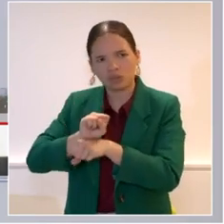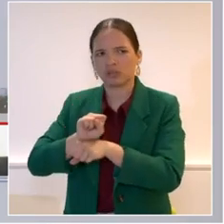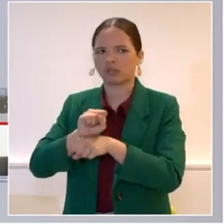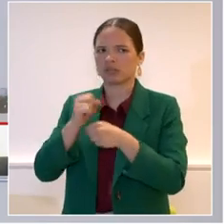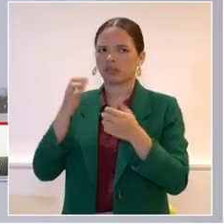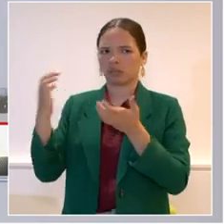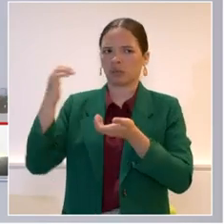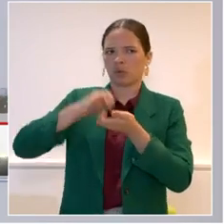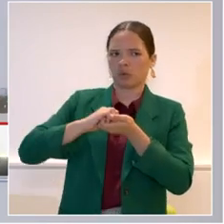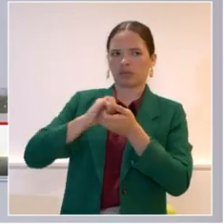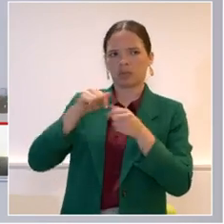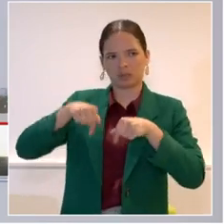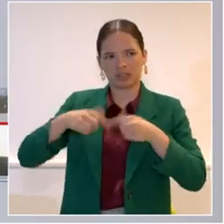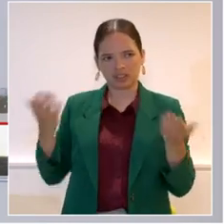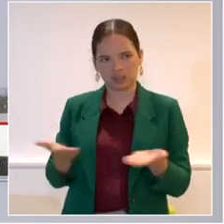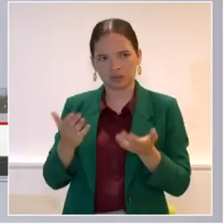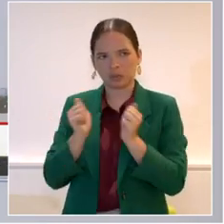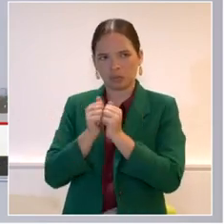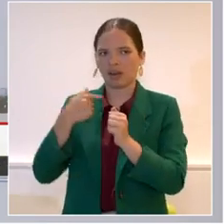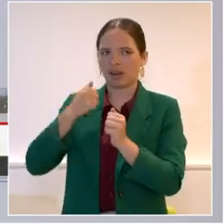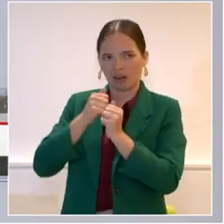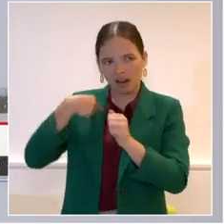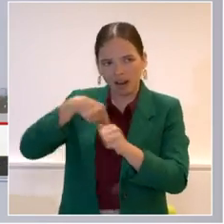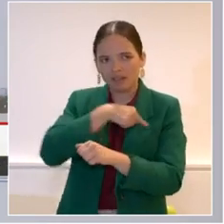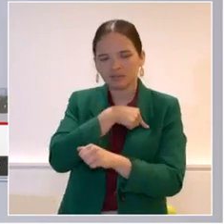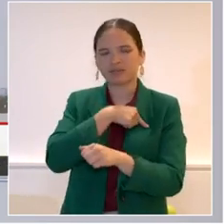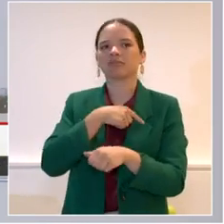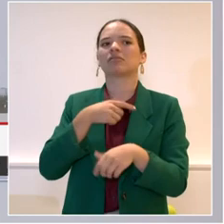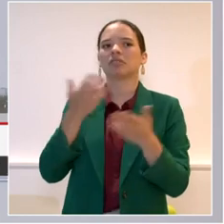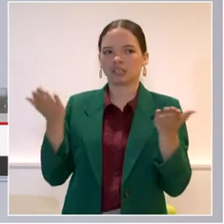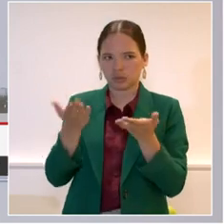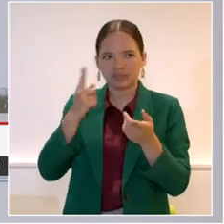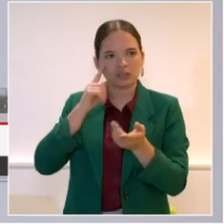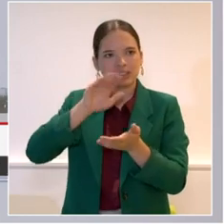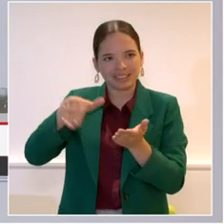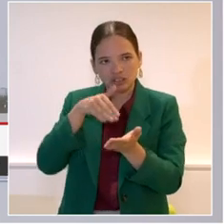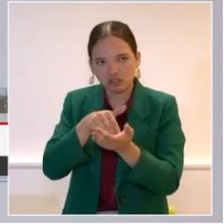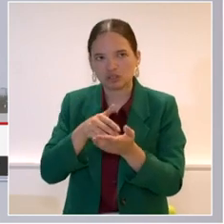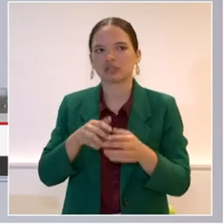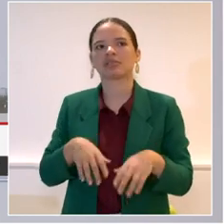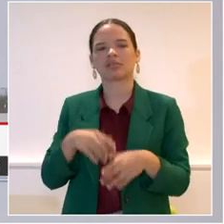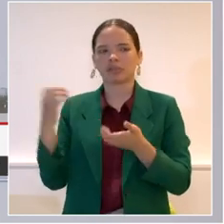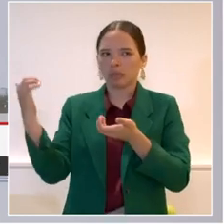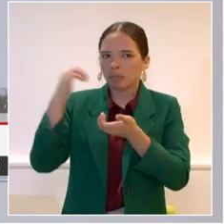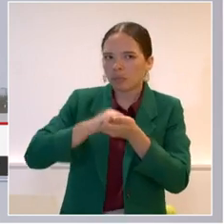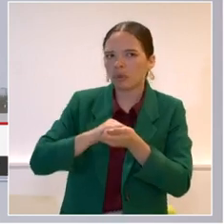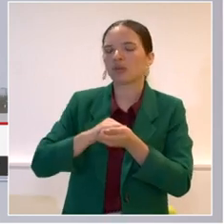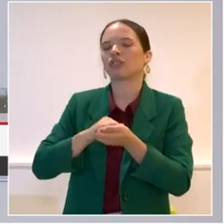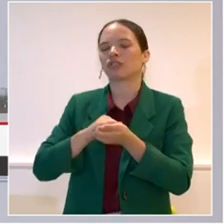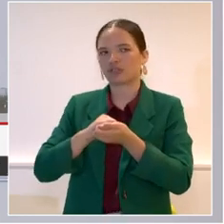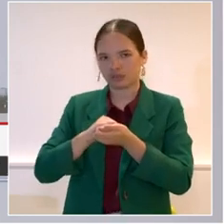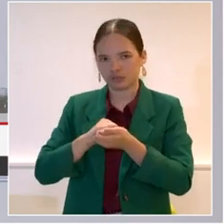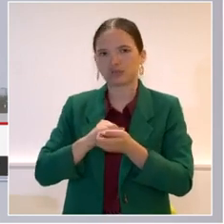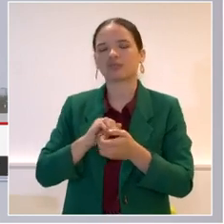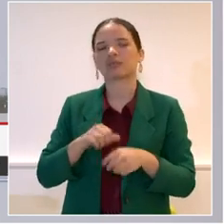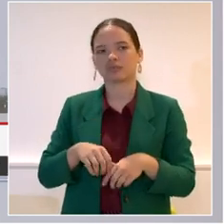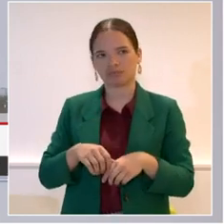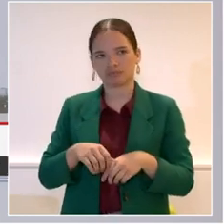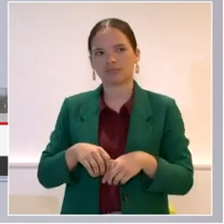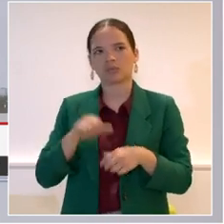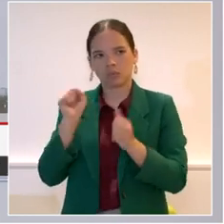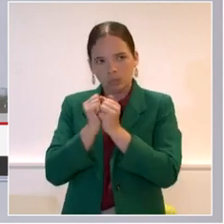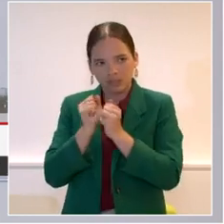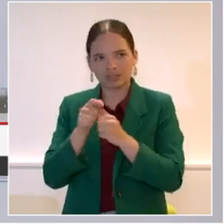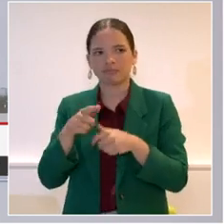do work with us and work in our service centers, many of our employer partners, Aussie, and we work closely with them in